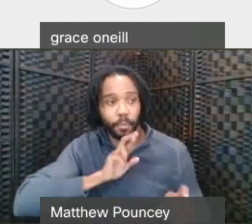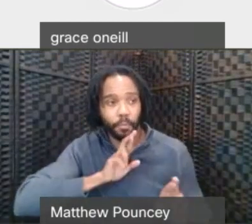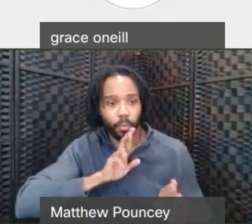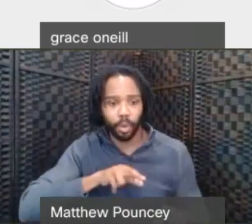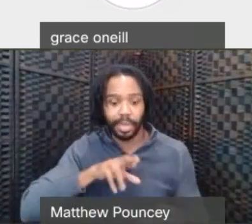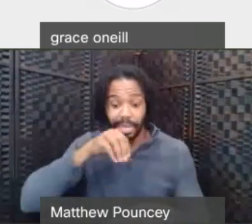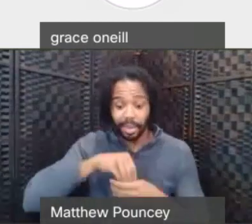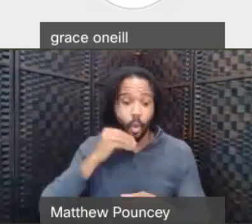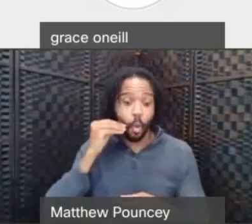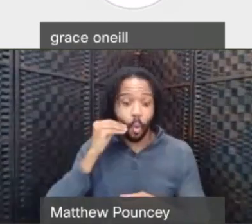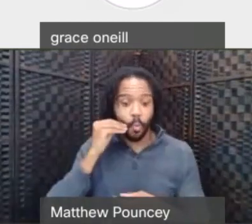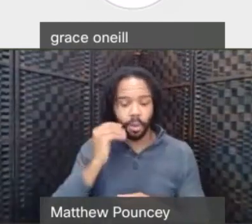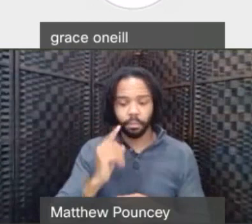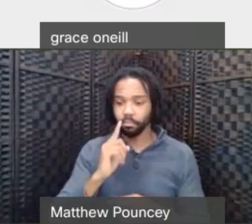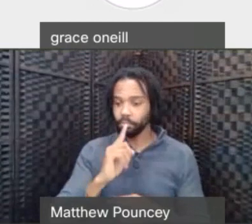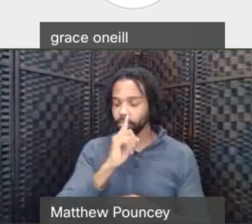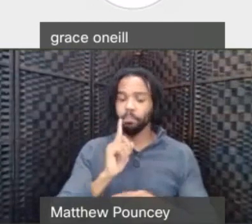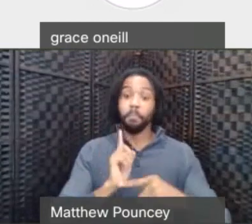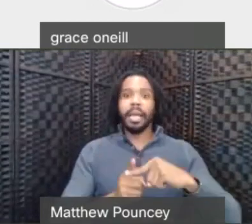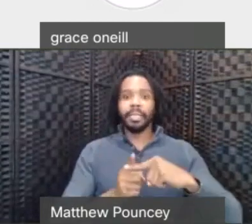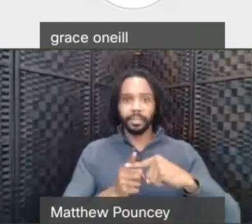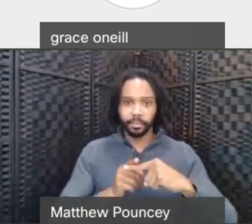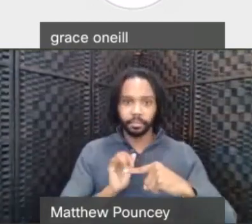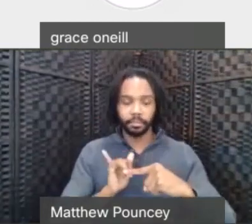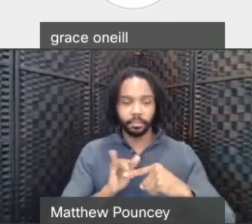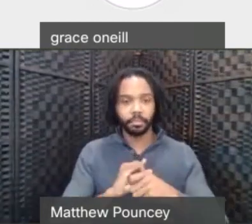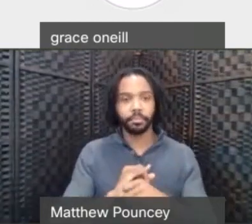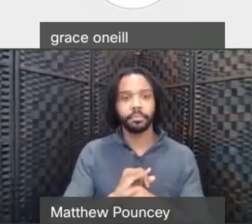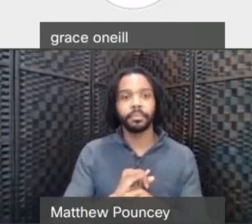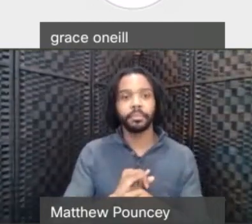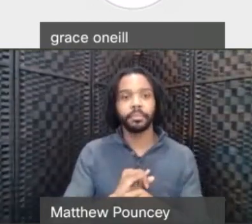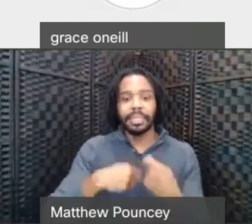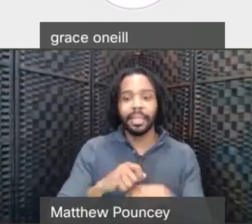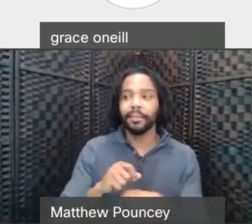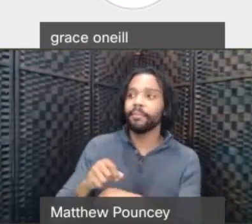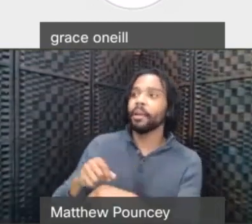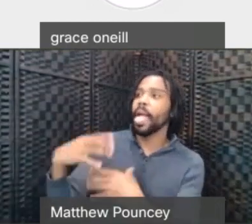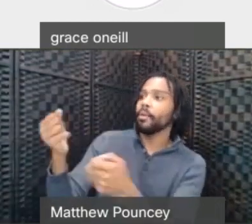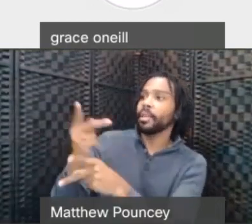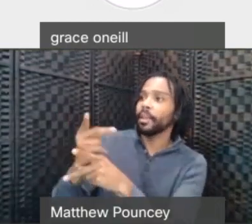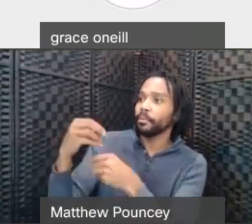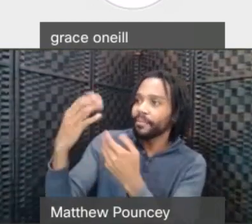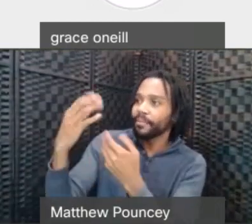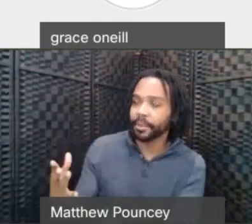test result in the absence of a documented report from a healthcare provider?